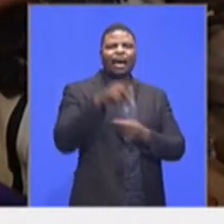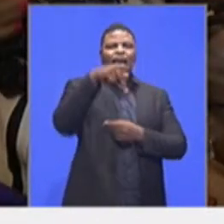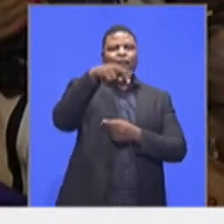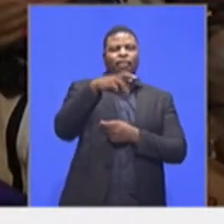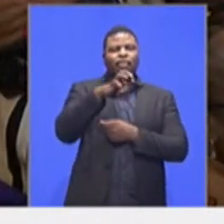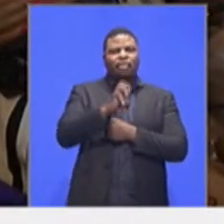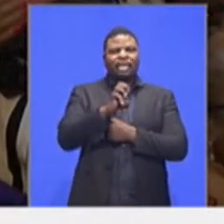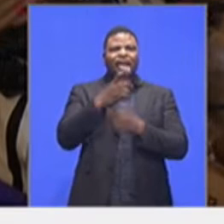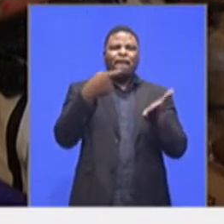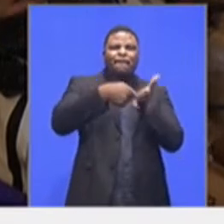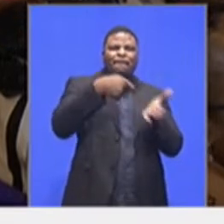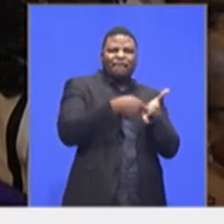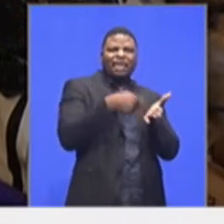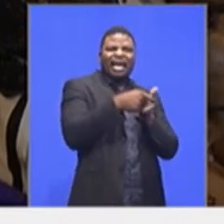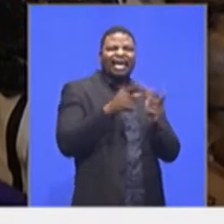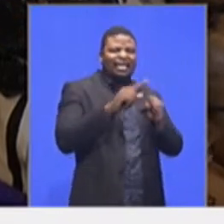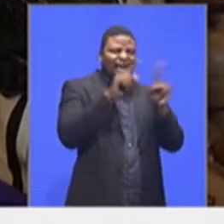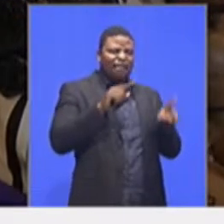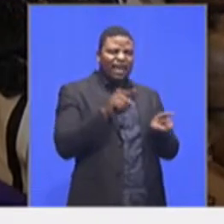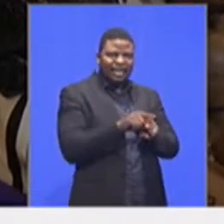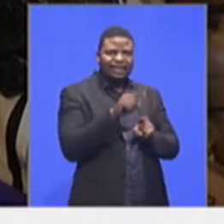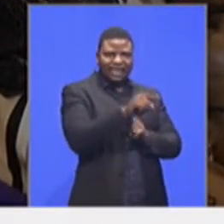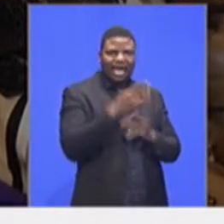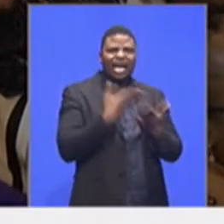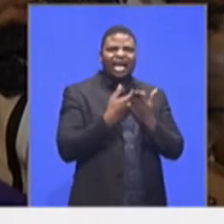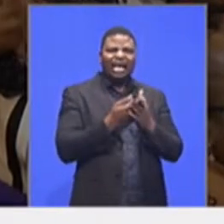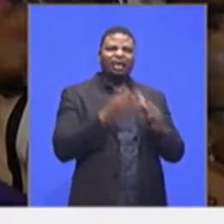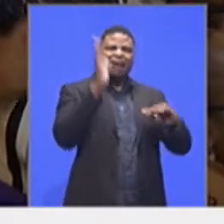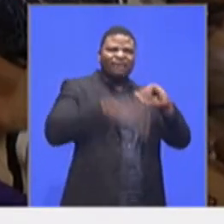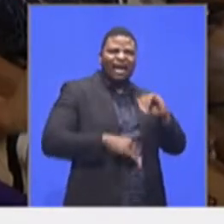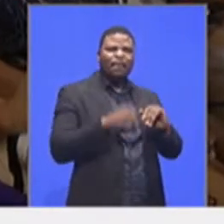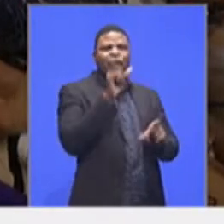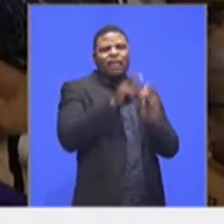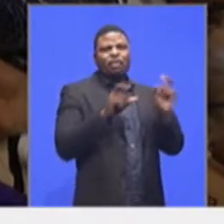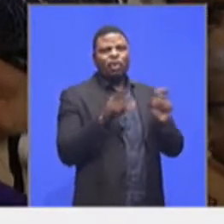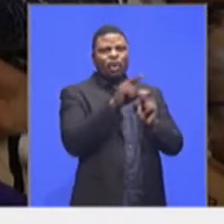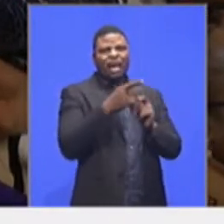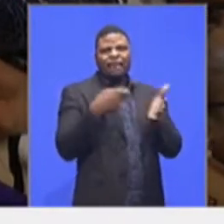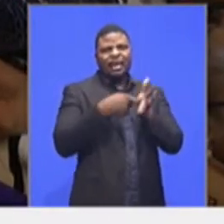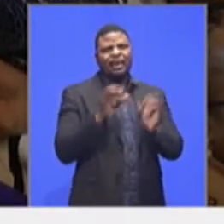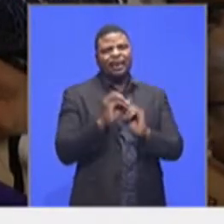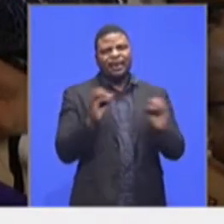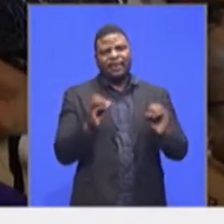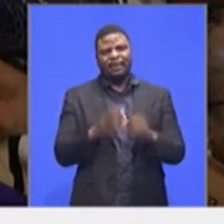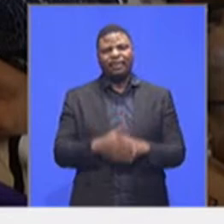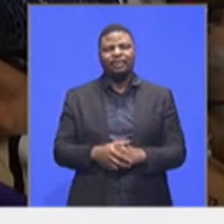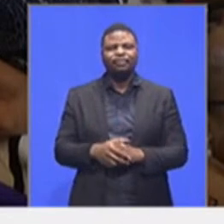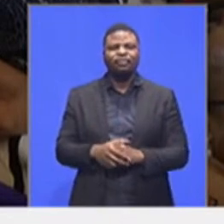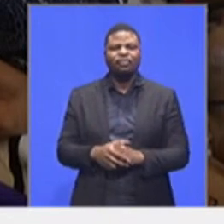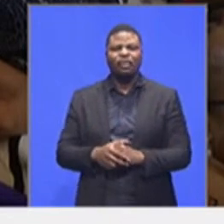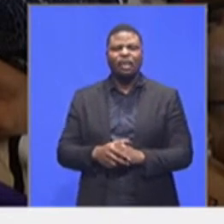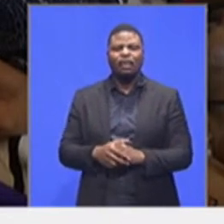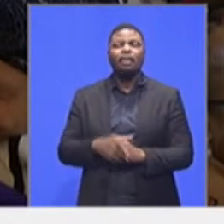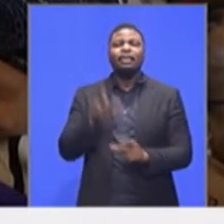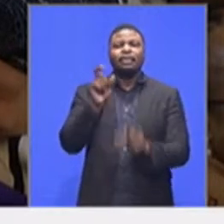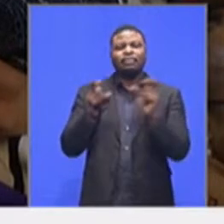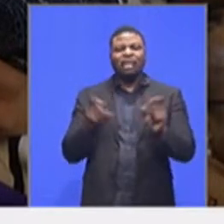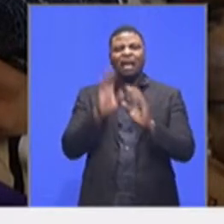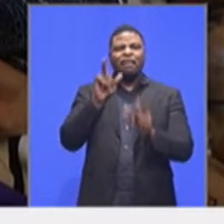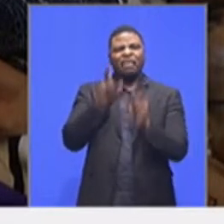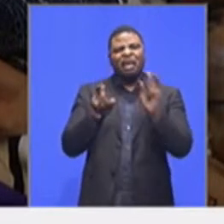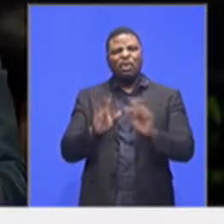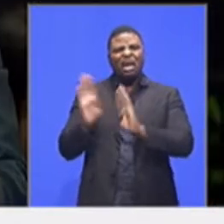the underlying behavior of non-payment and underlying behavior of non-payment and